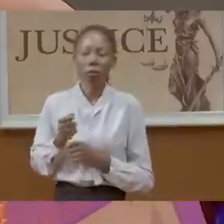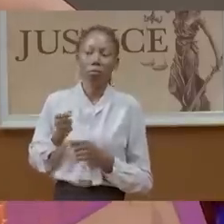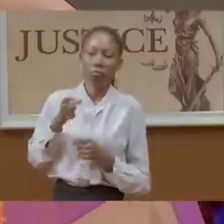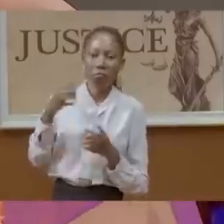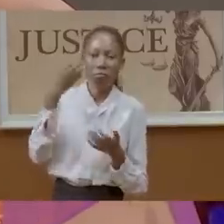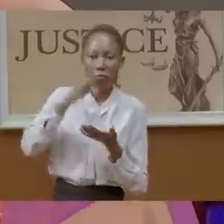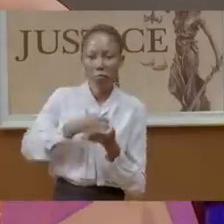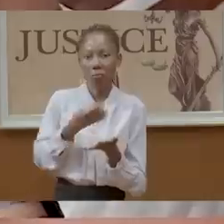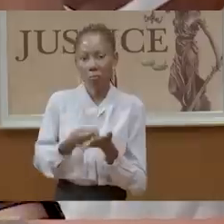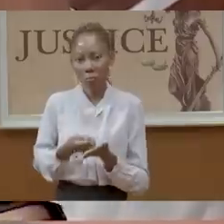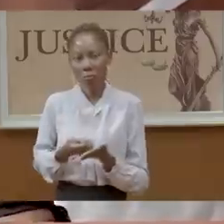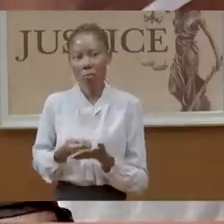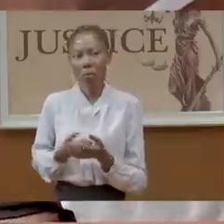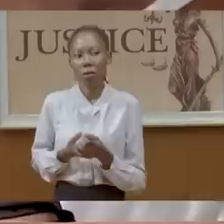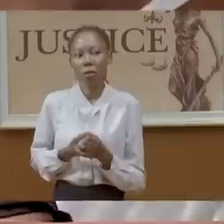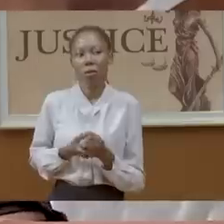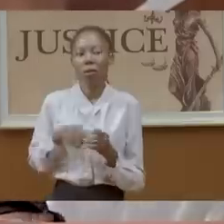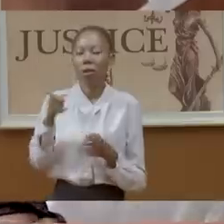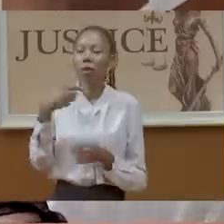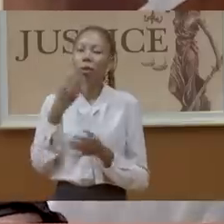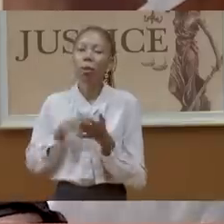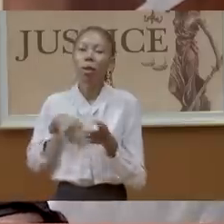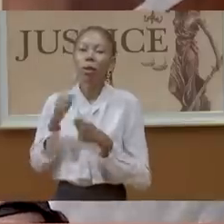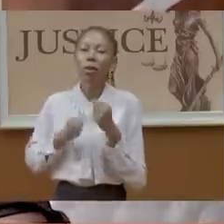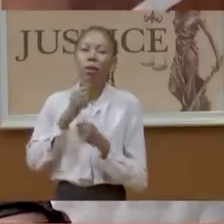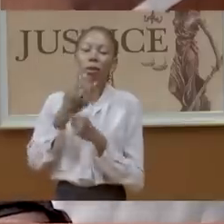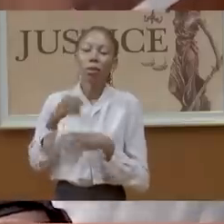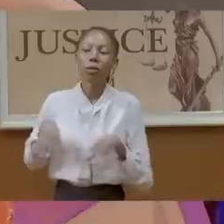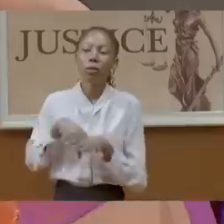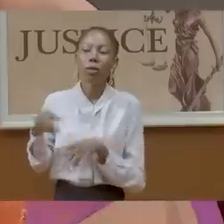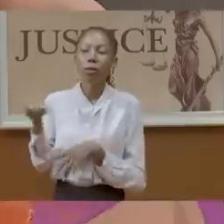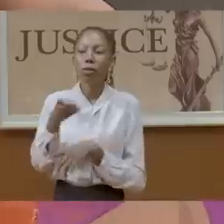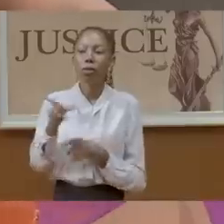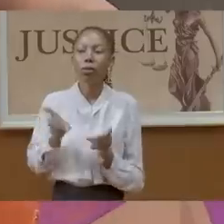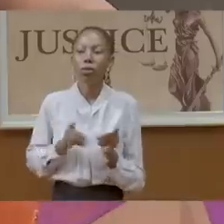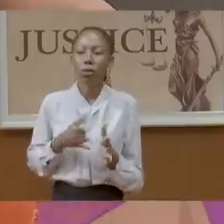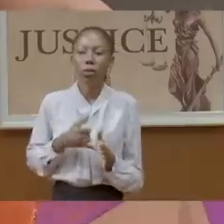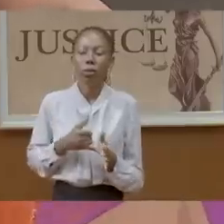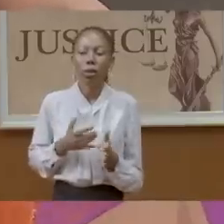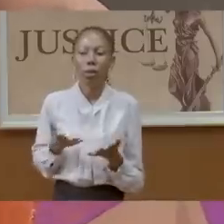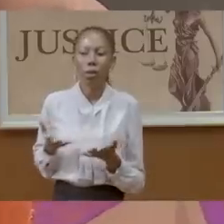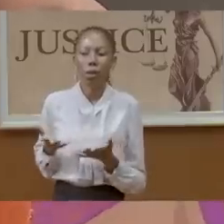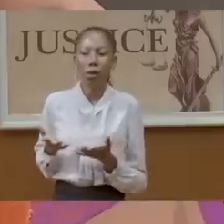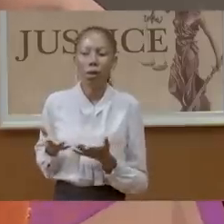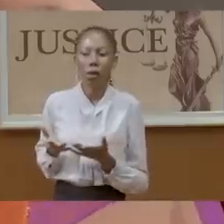issue for him. What kind of marriage did you conduct? I did,